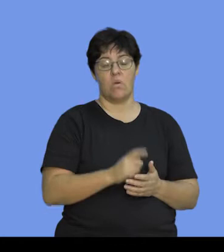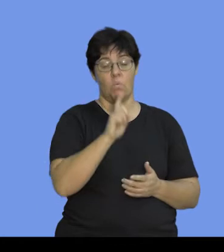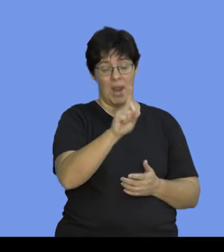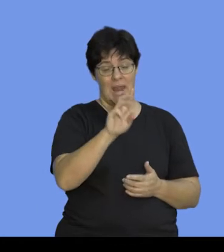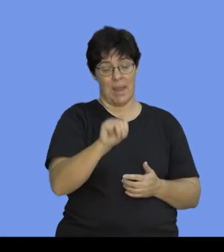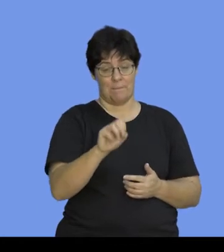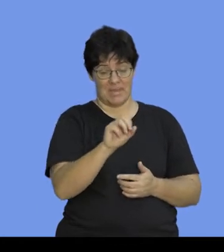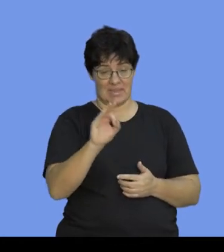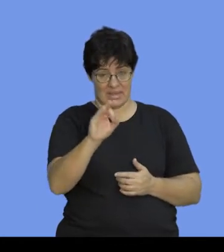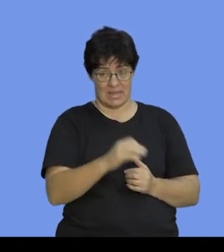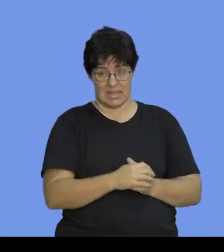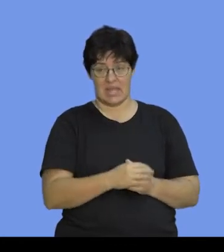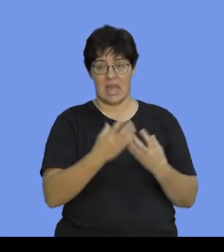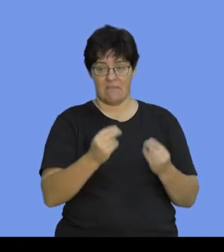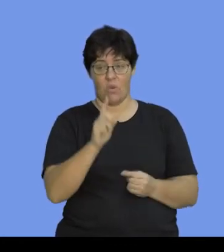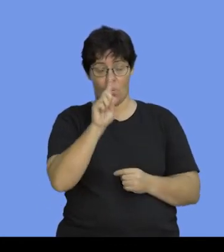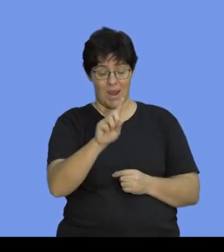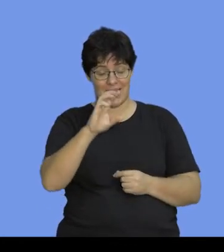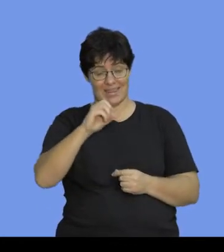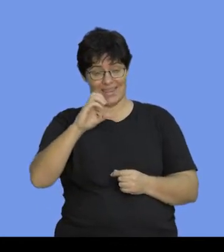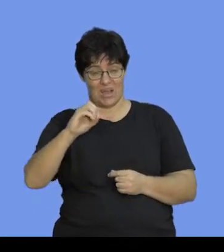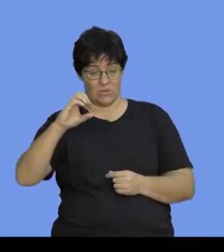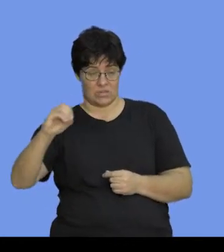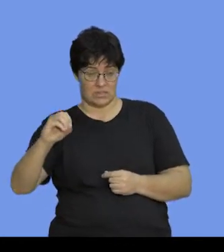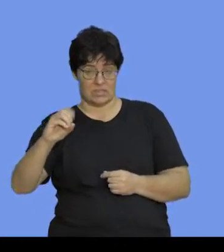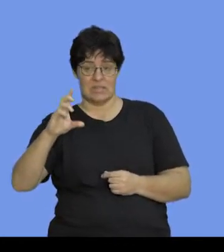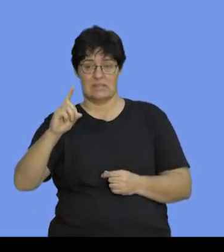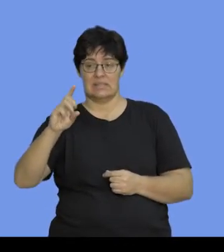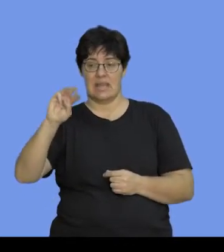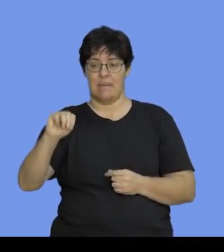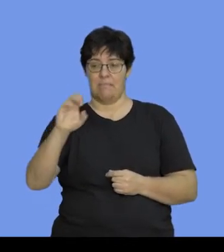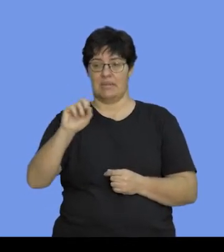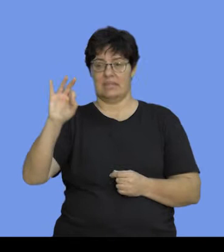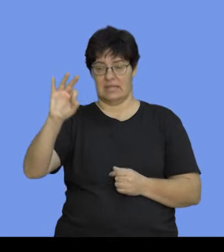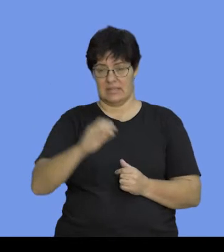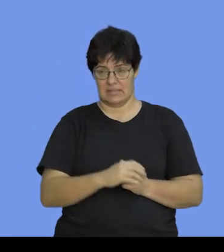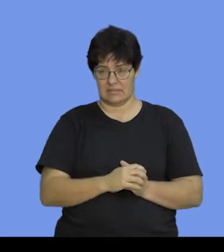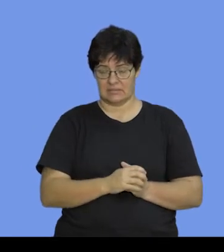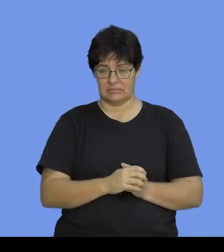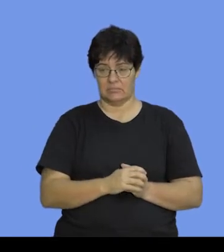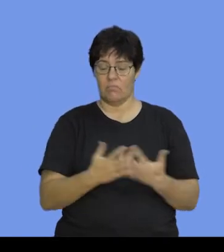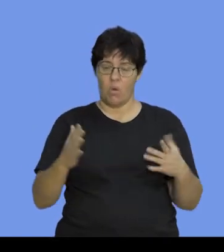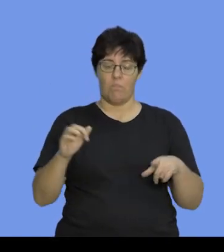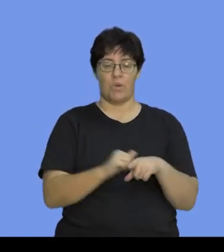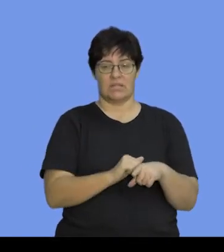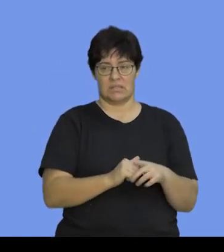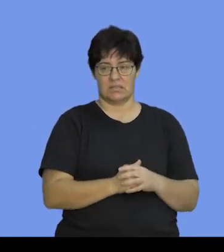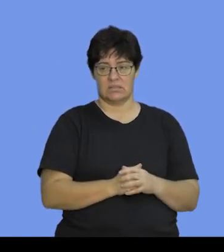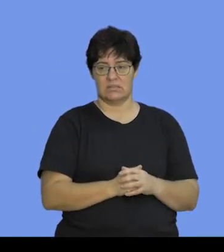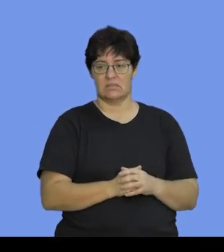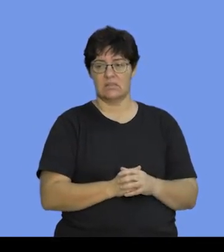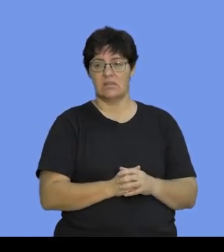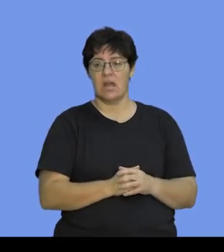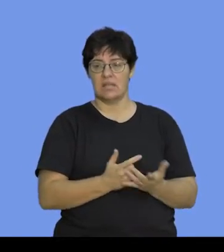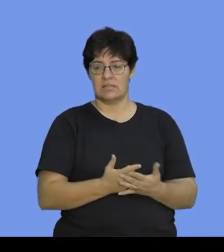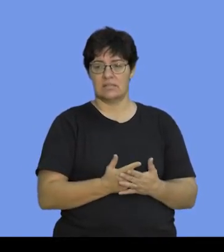meter has got 1,000 cubic decimeters. And the most important practical one is actually the liter.